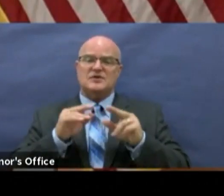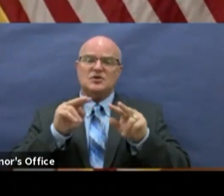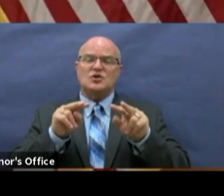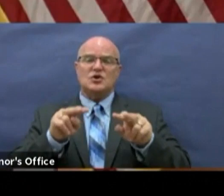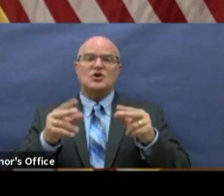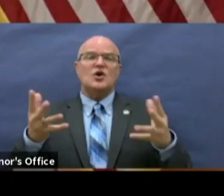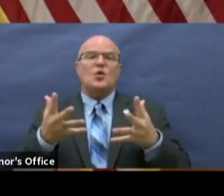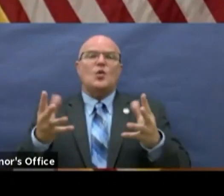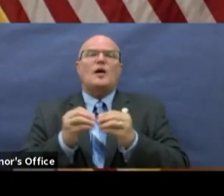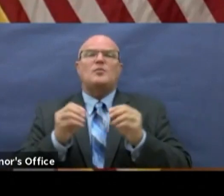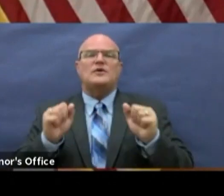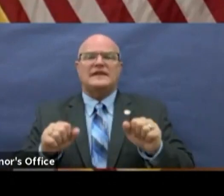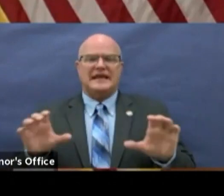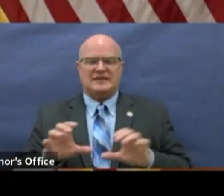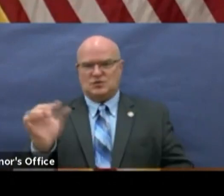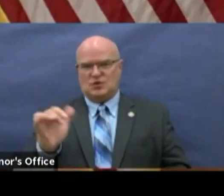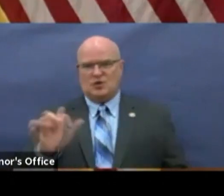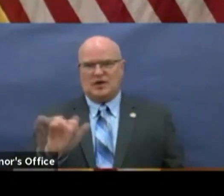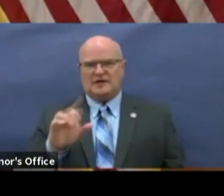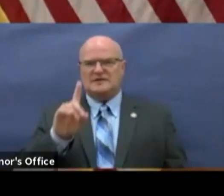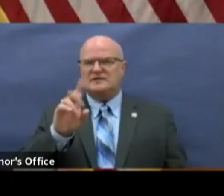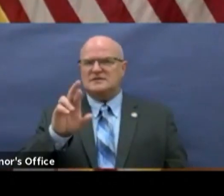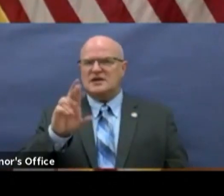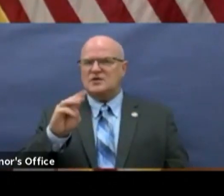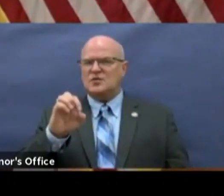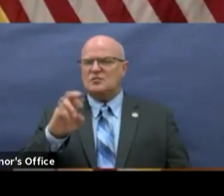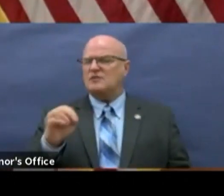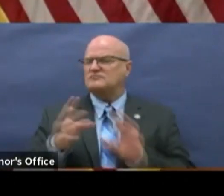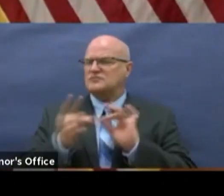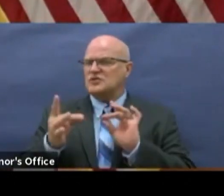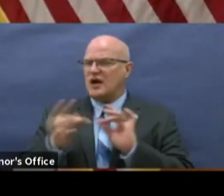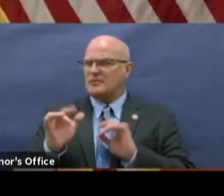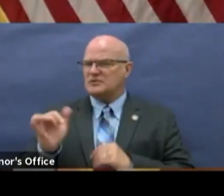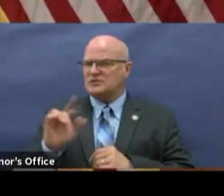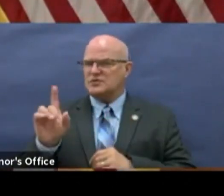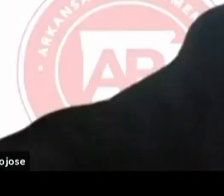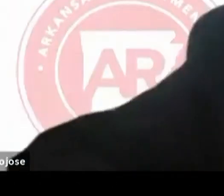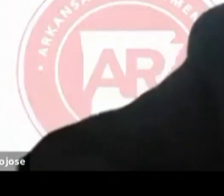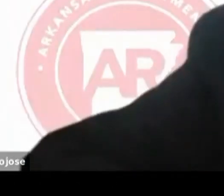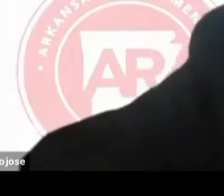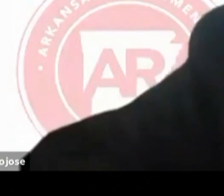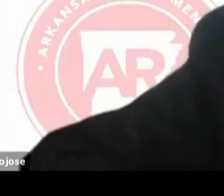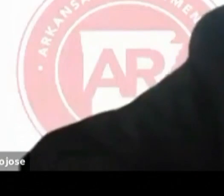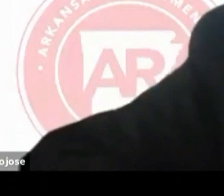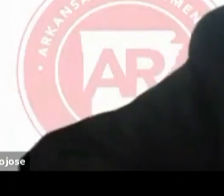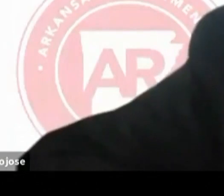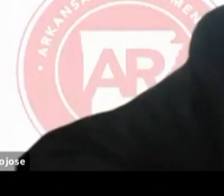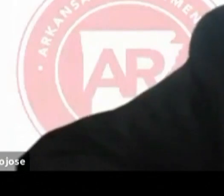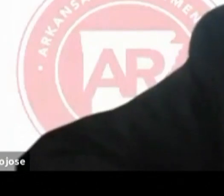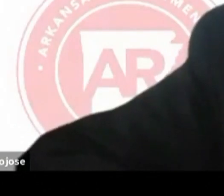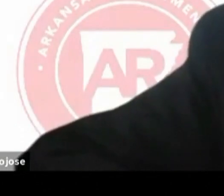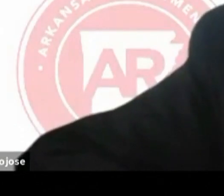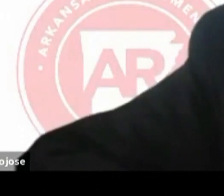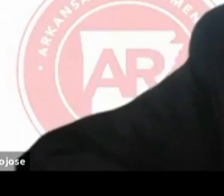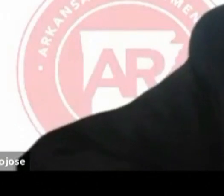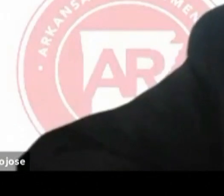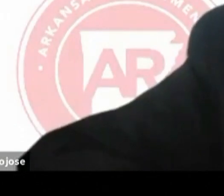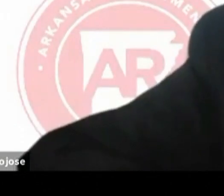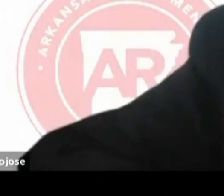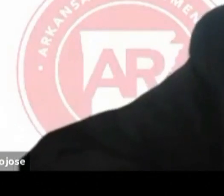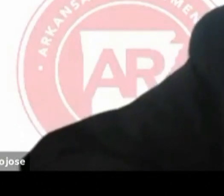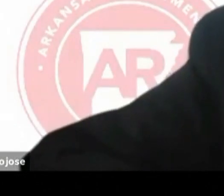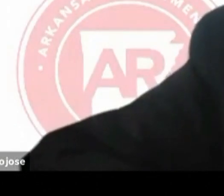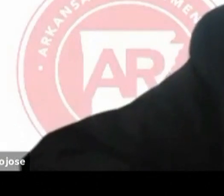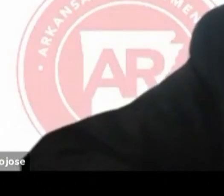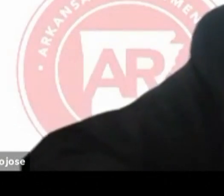at what more they can do as well. Dr. Romero, did you have a comment there? Yes, I did. So I want to make sure that what I